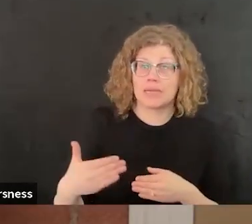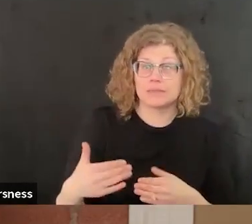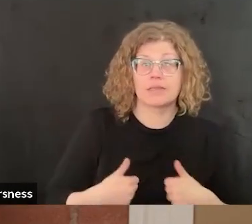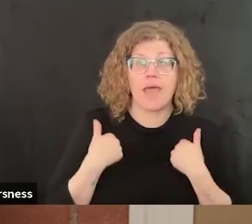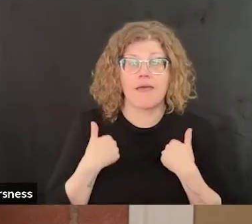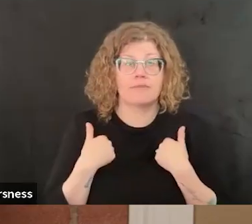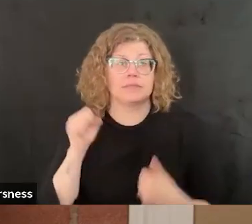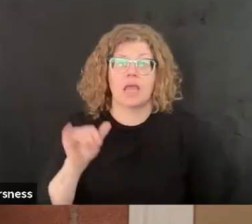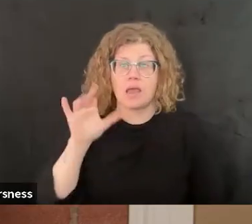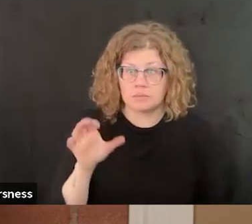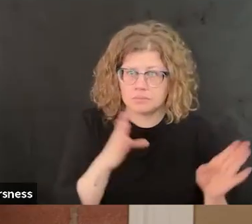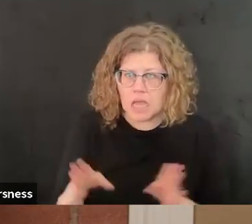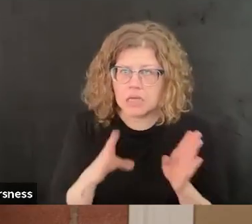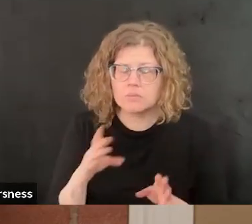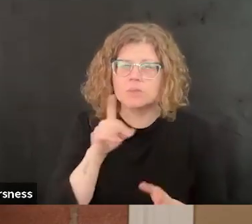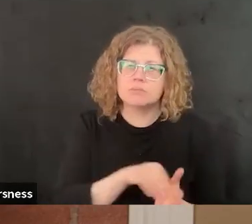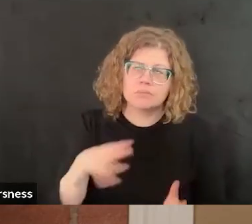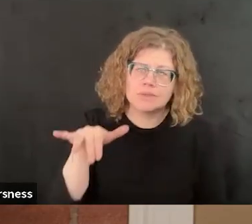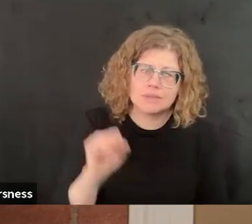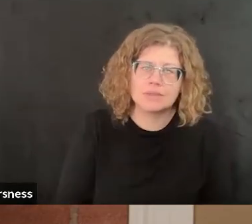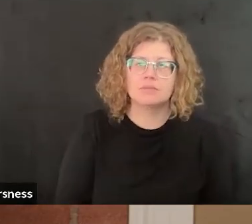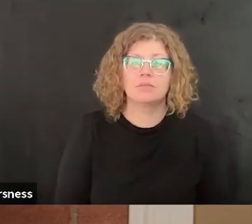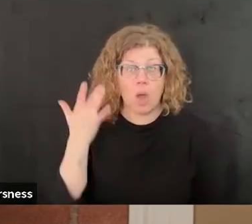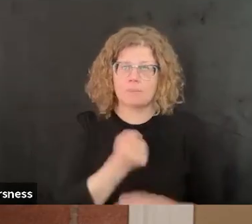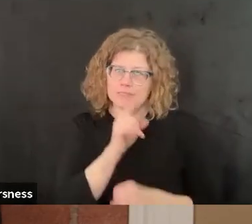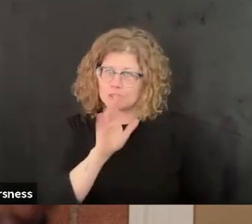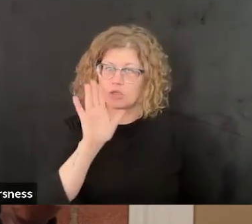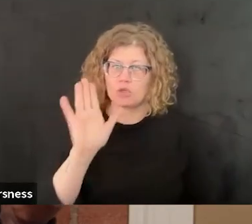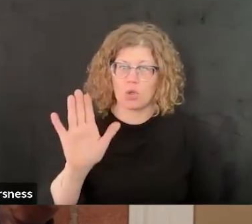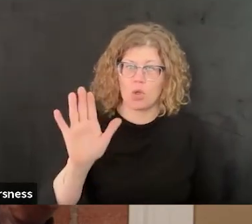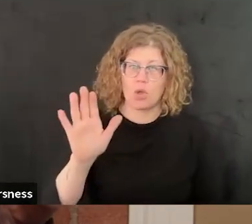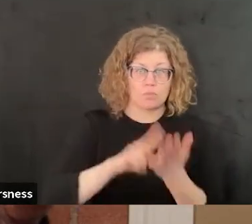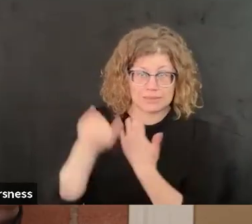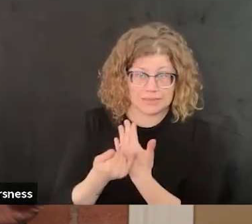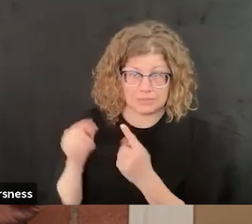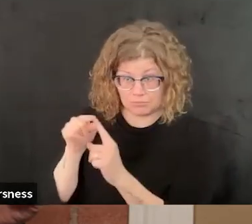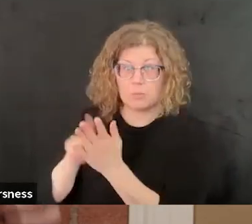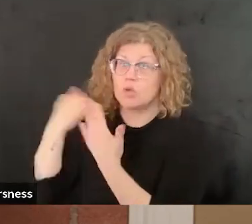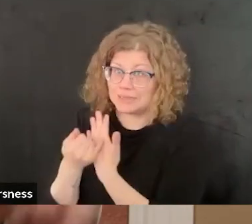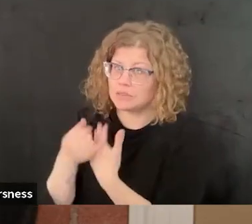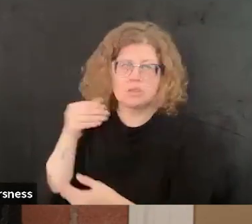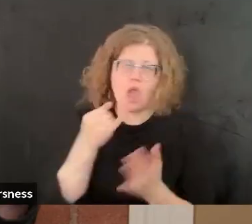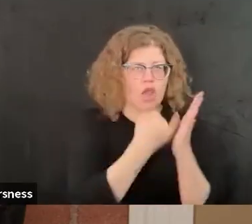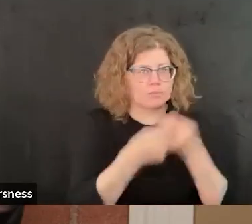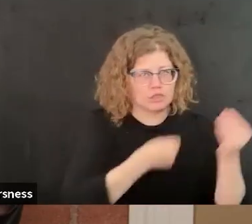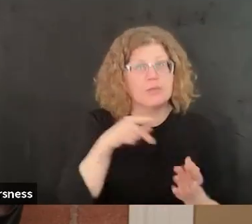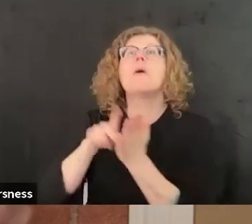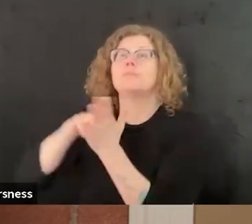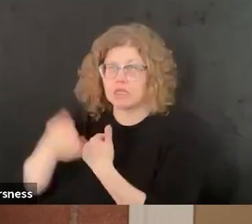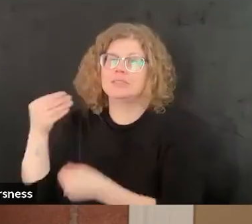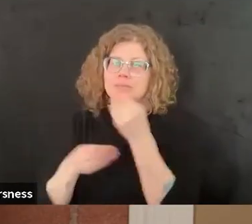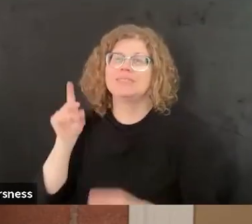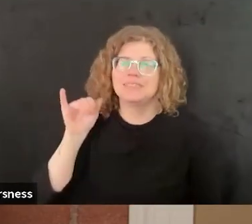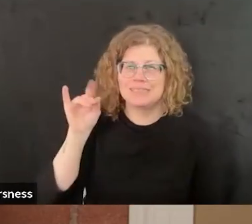Life cycle planning is expensive. So we need to ensure in your project budget, not your artist budget, your project